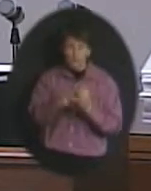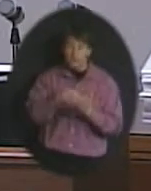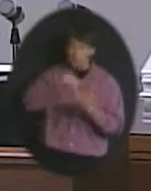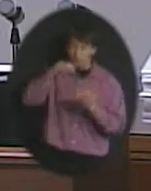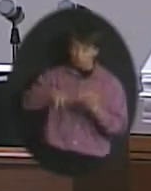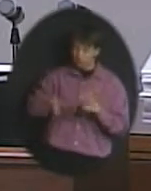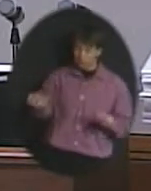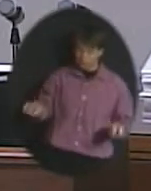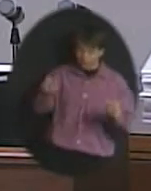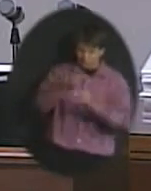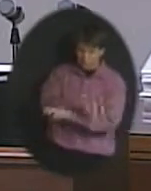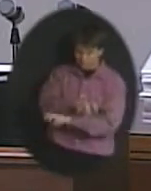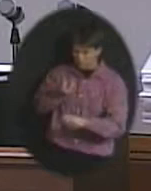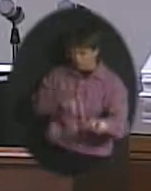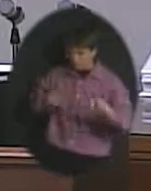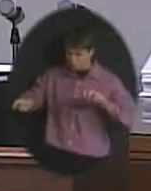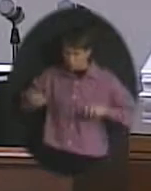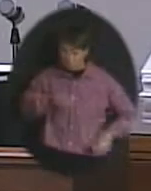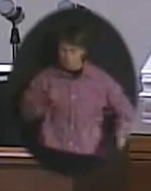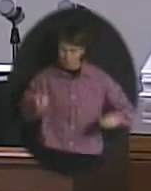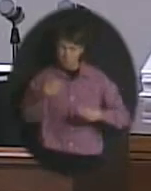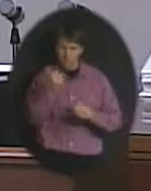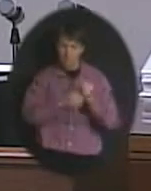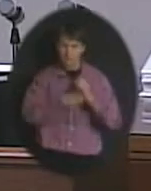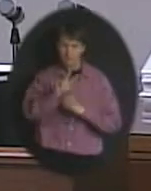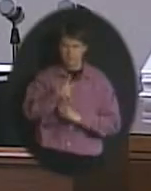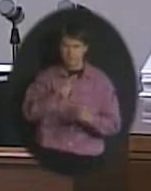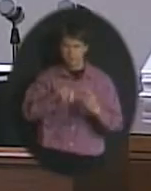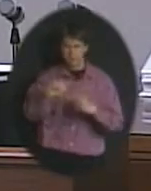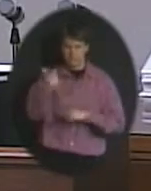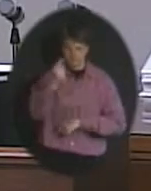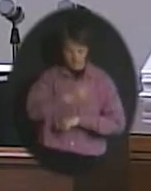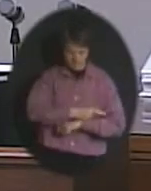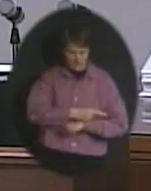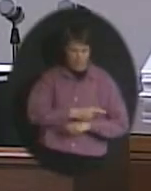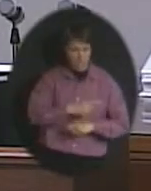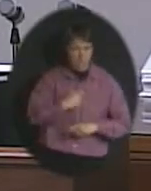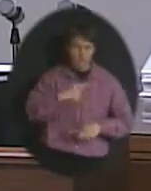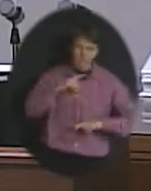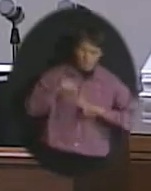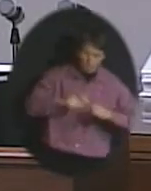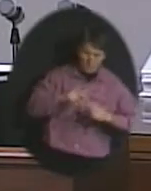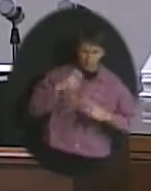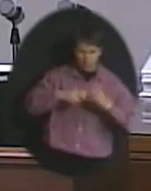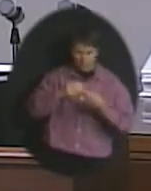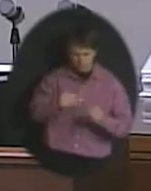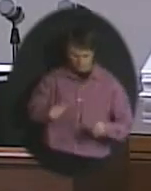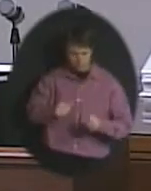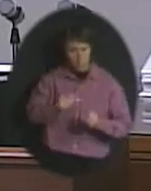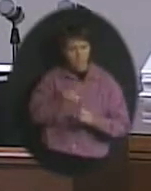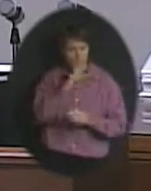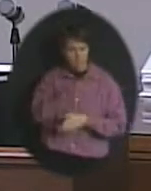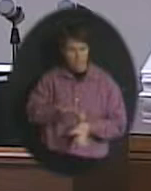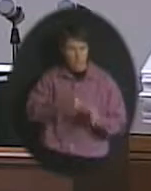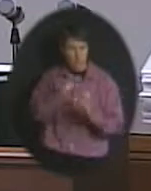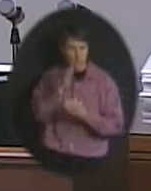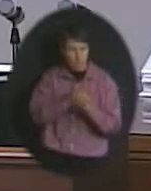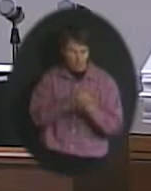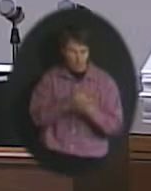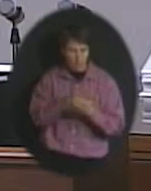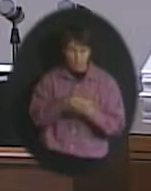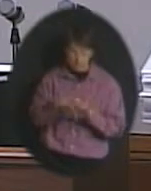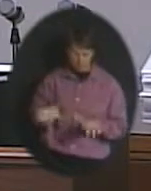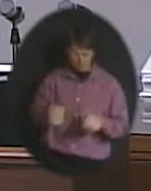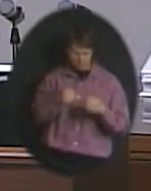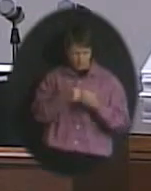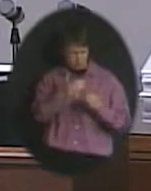rotate modules every 7 to 10 days. Inquiry and problem solving are at the core of each module, which challenges the